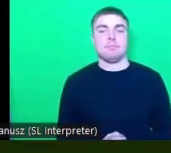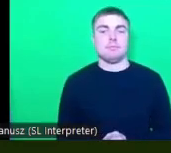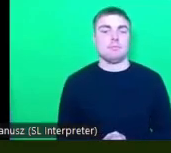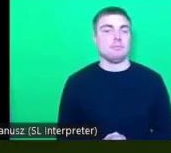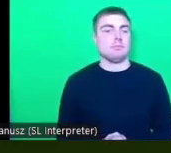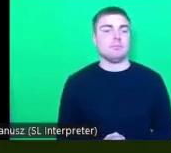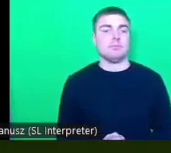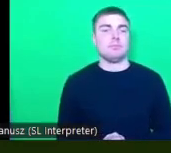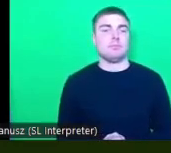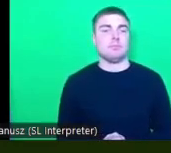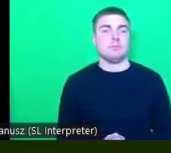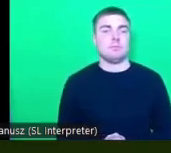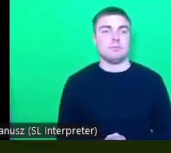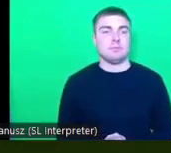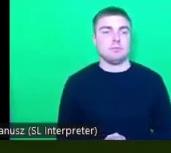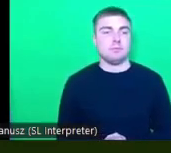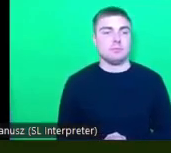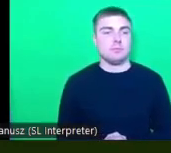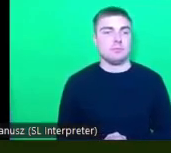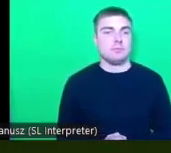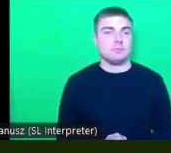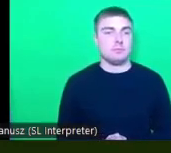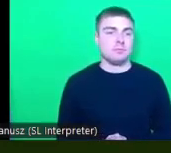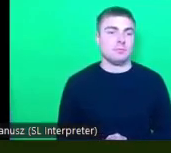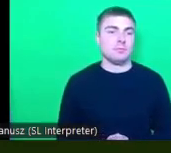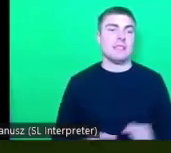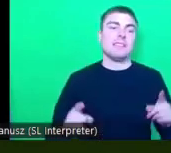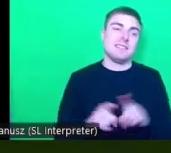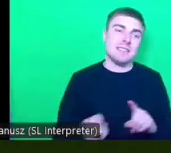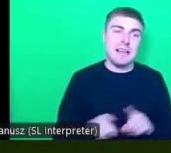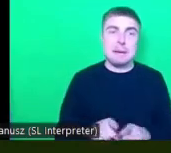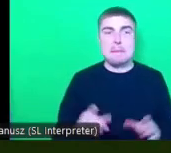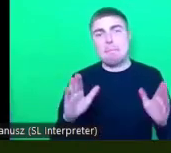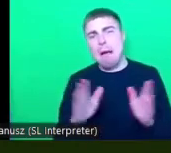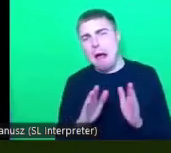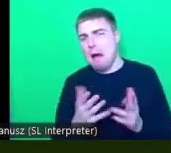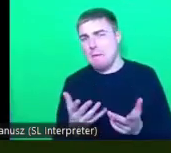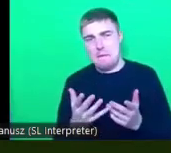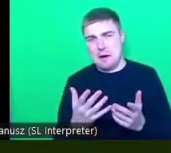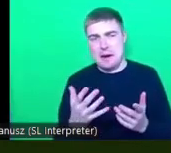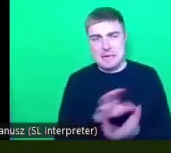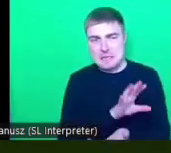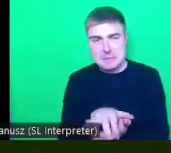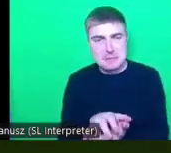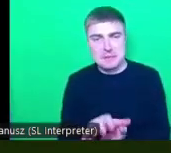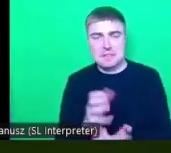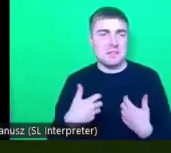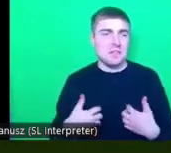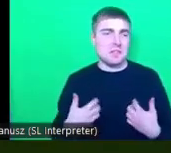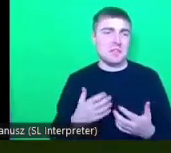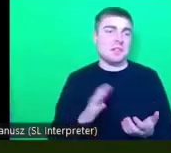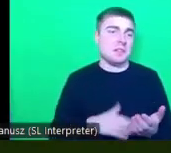the last proportion here consists of small prey, and this is most common during summer, where they actually